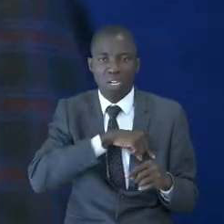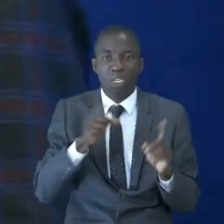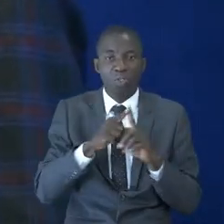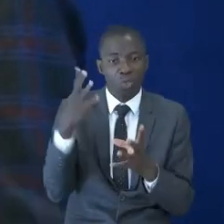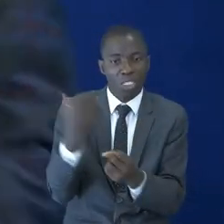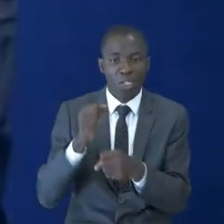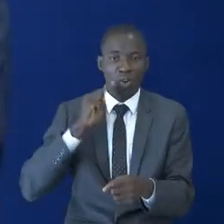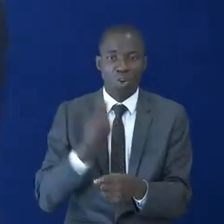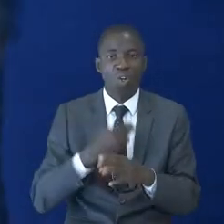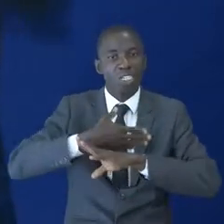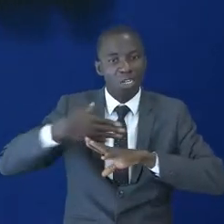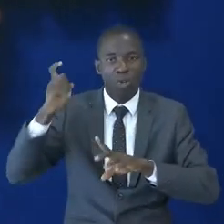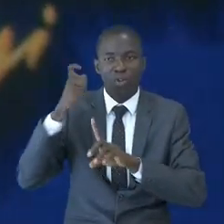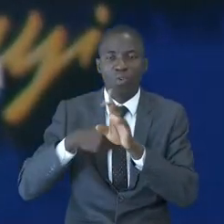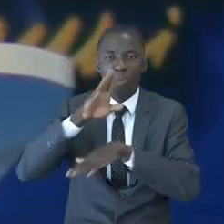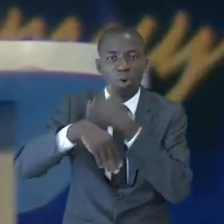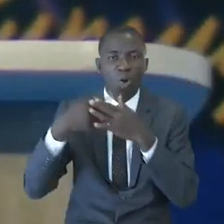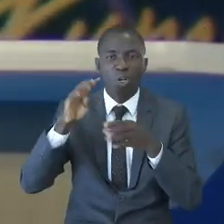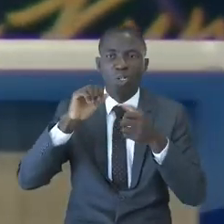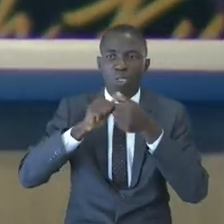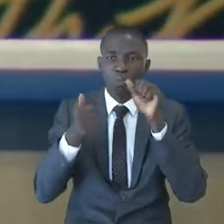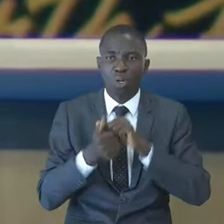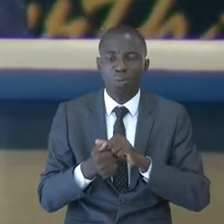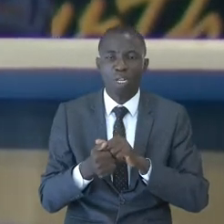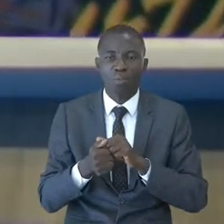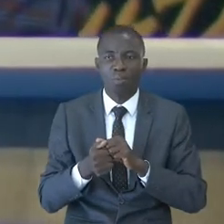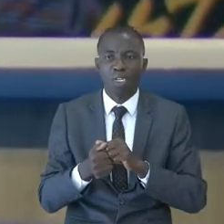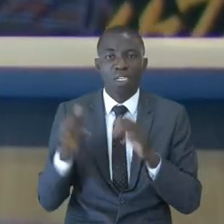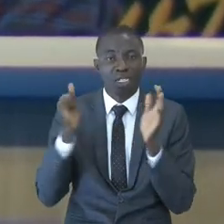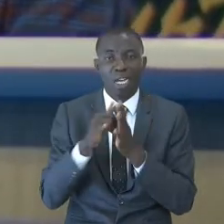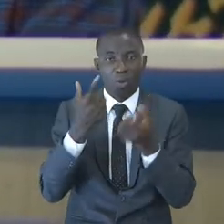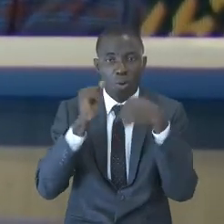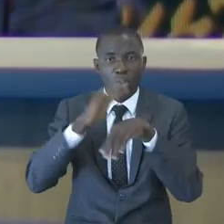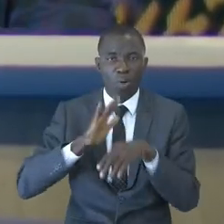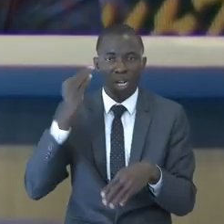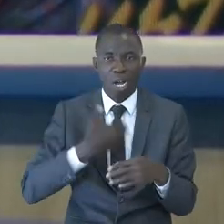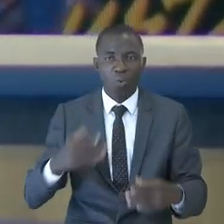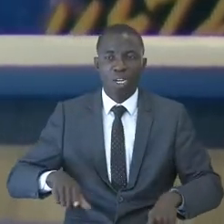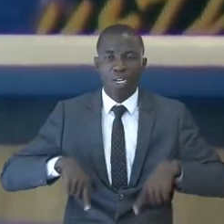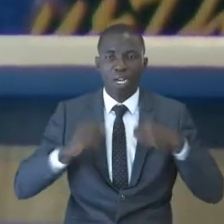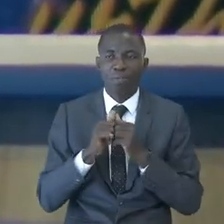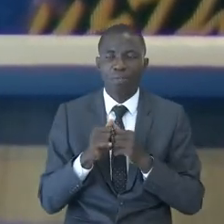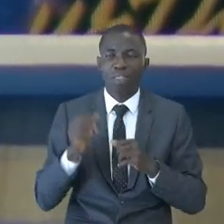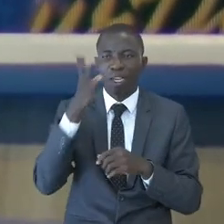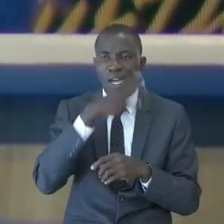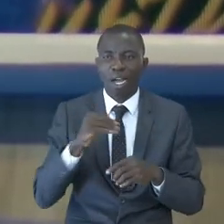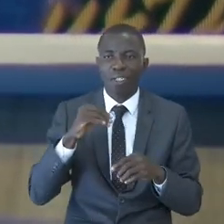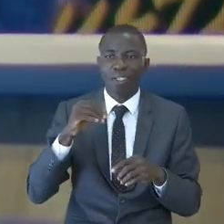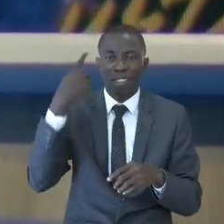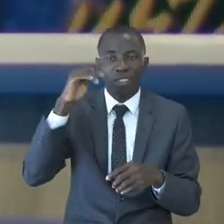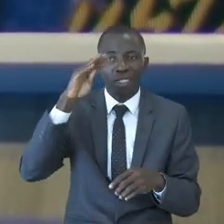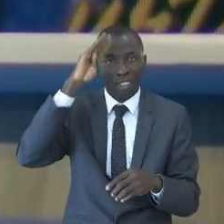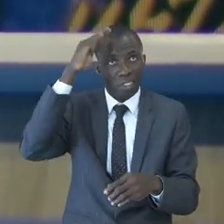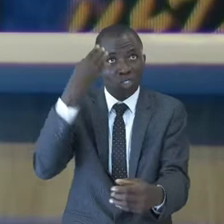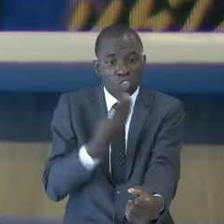away from all the problems that plague our lives. And the Son